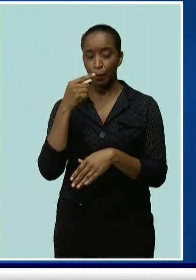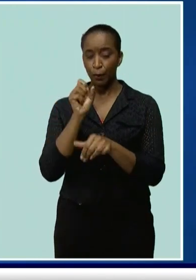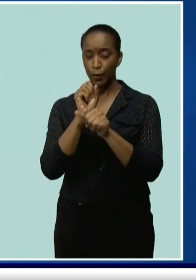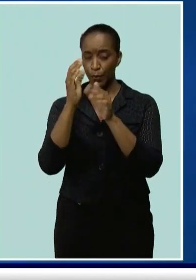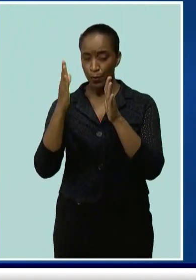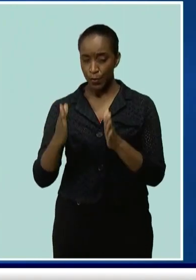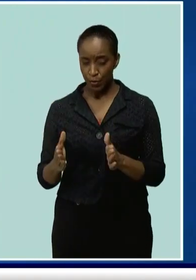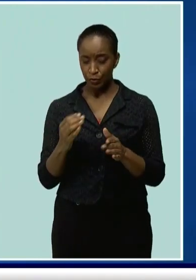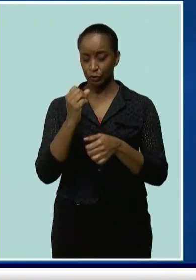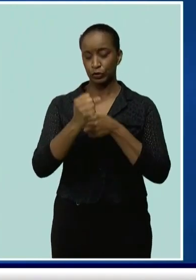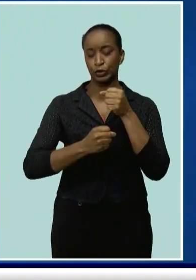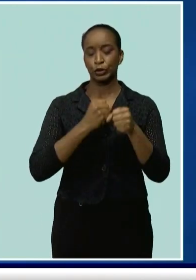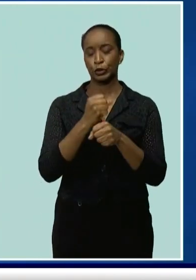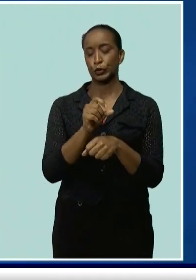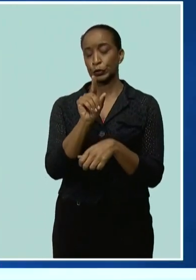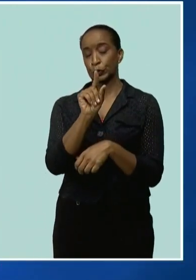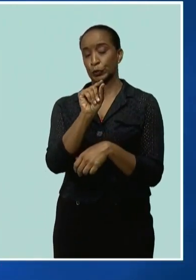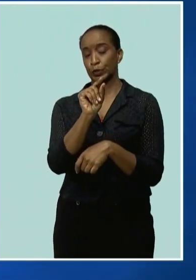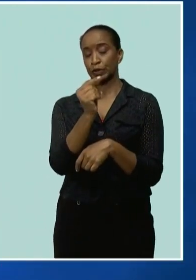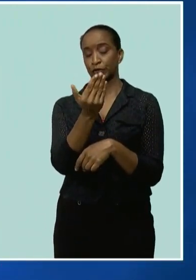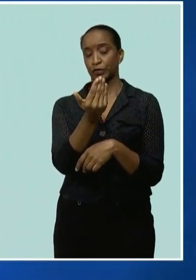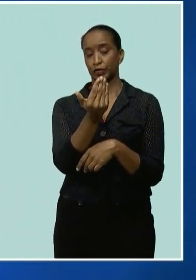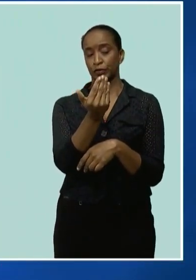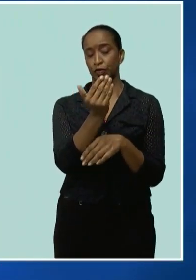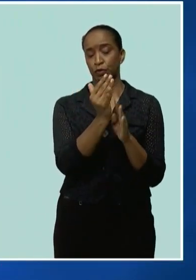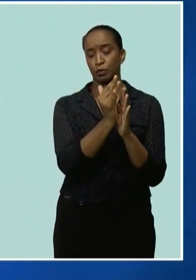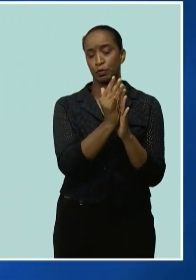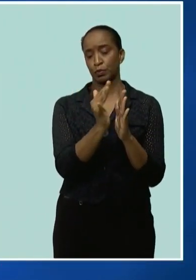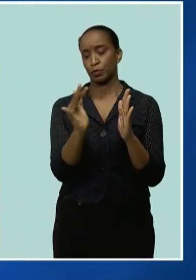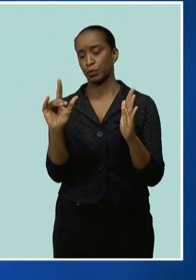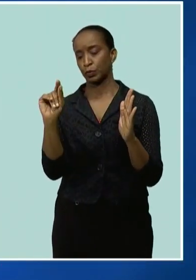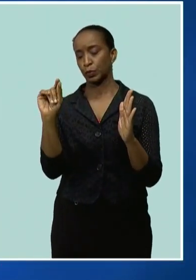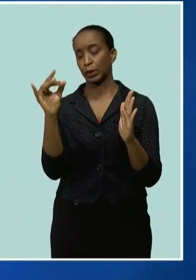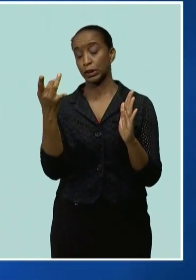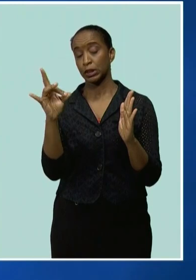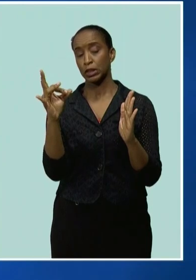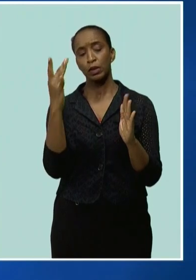between 2015 and 2018.